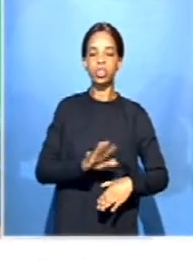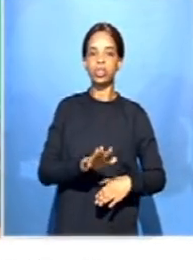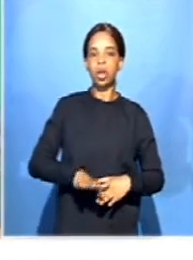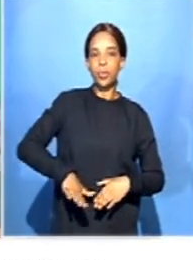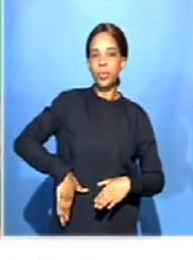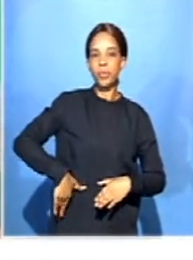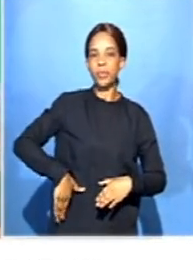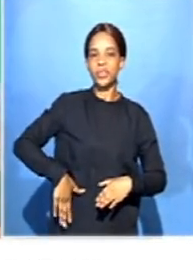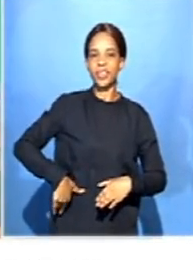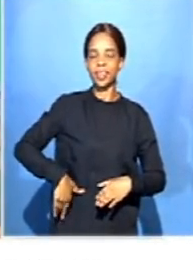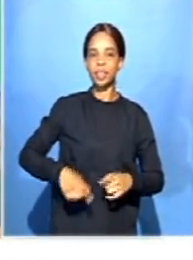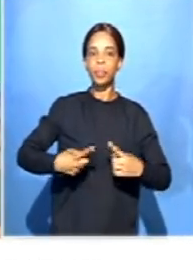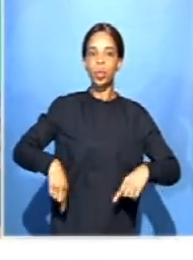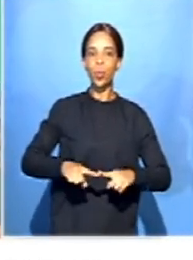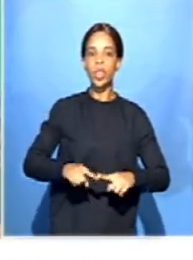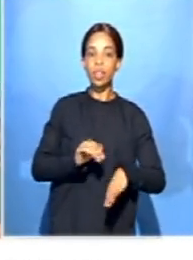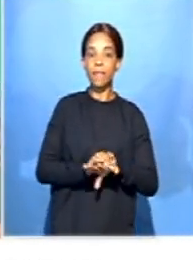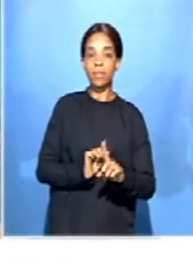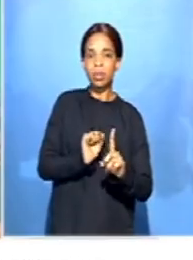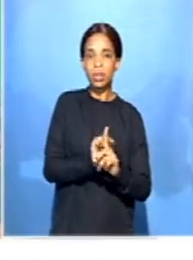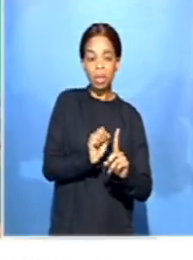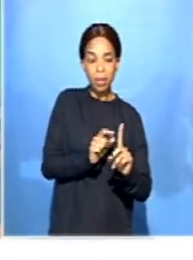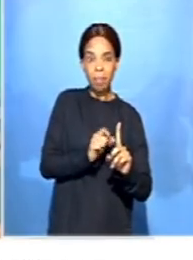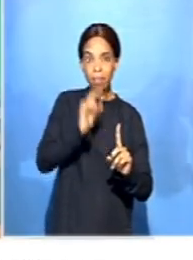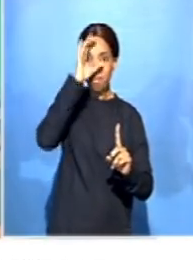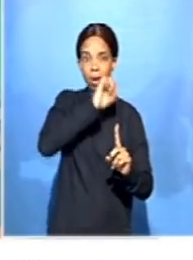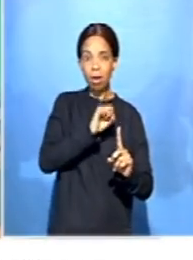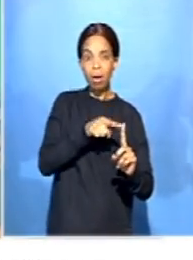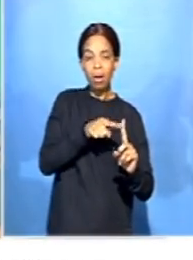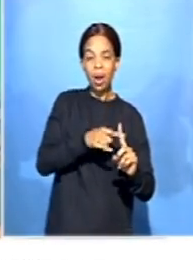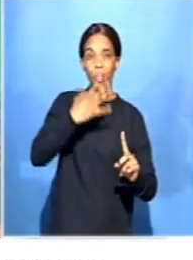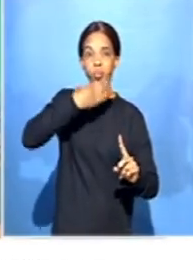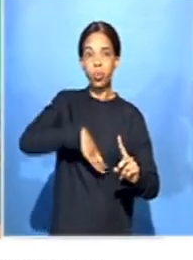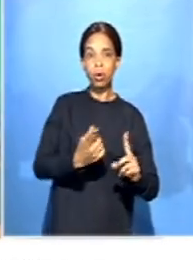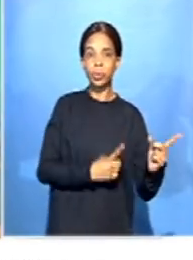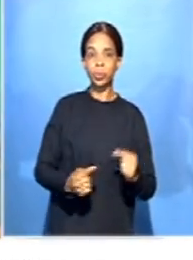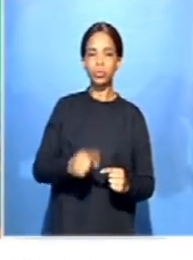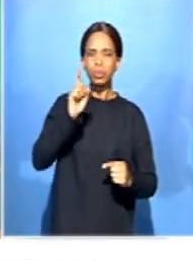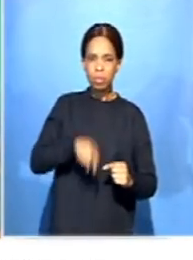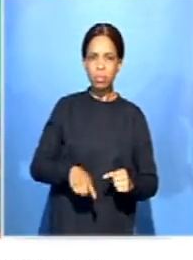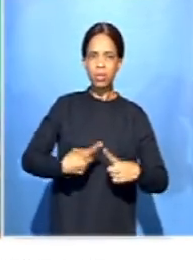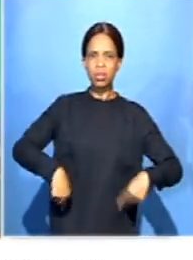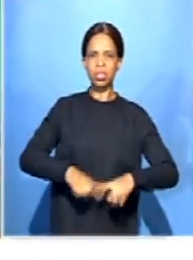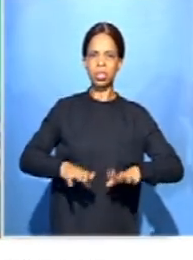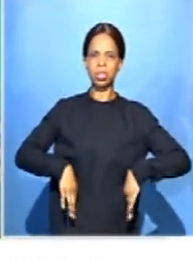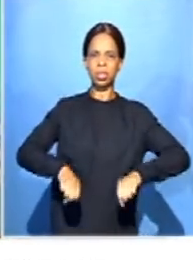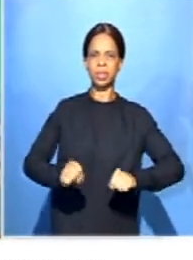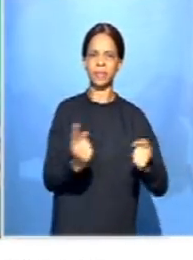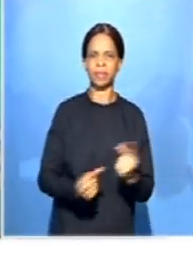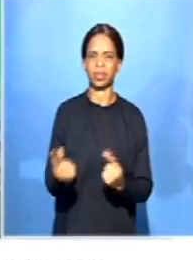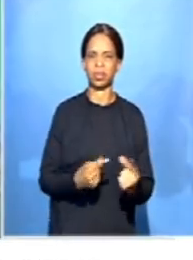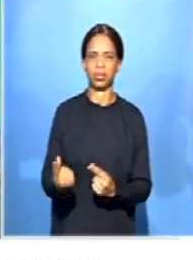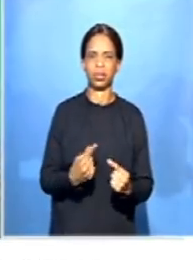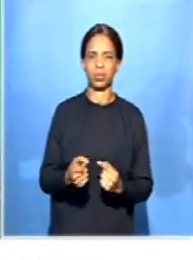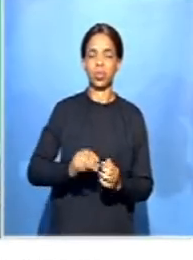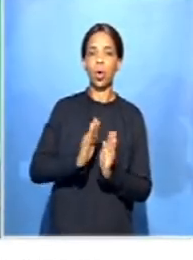friends, we need to keep her legacy alive. Let us take from that book that she was going to still write, because when